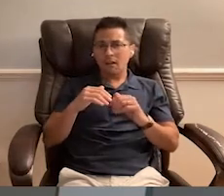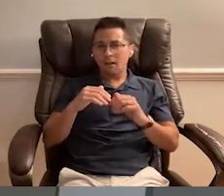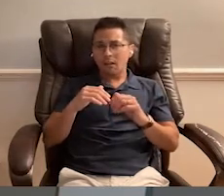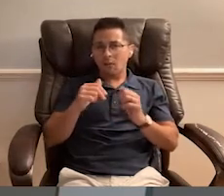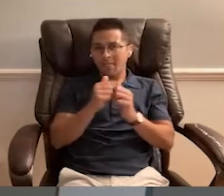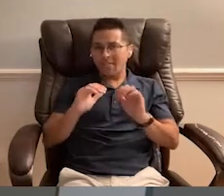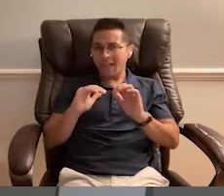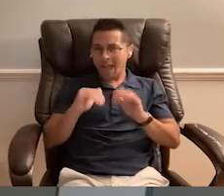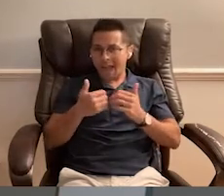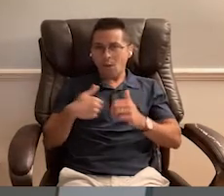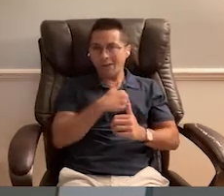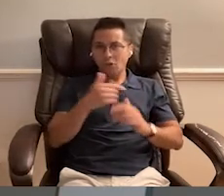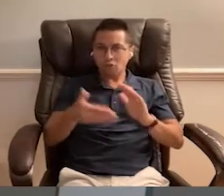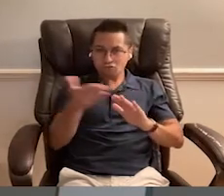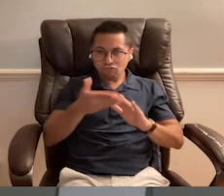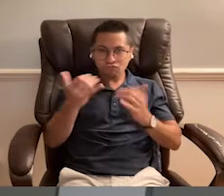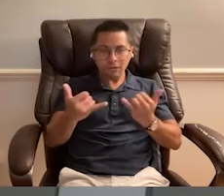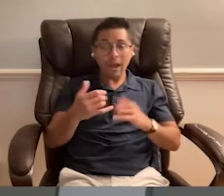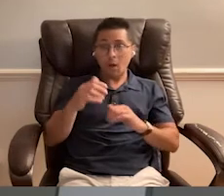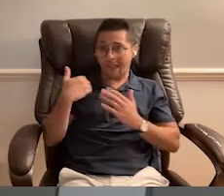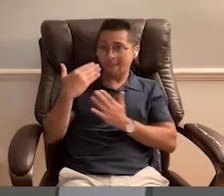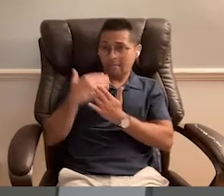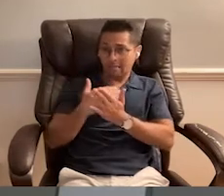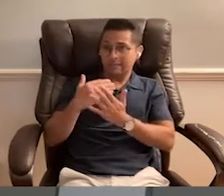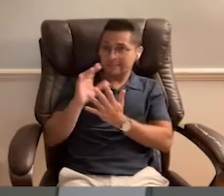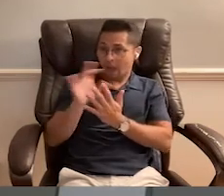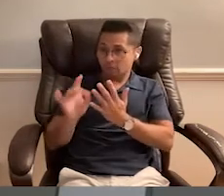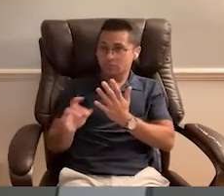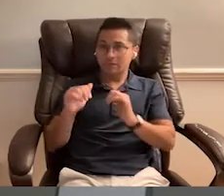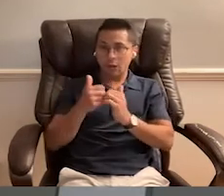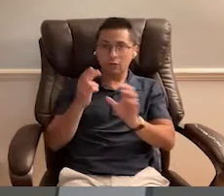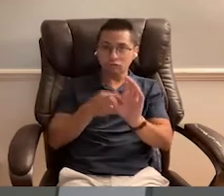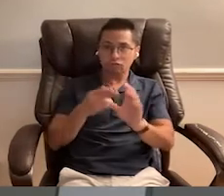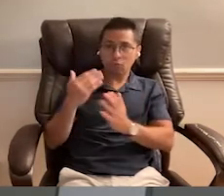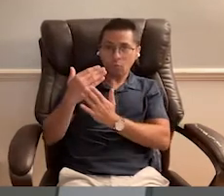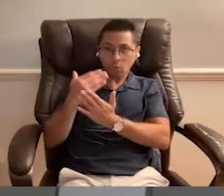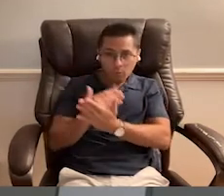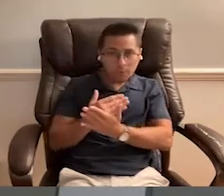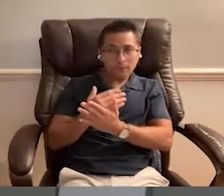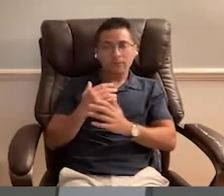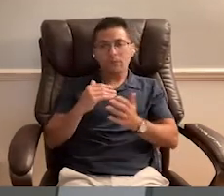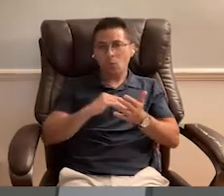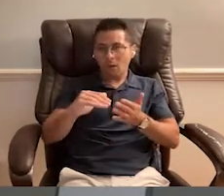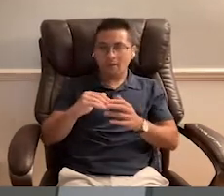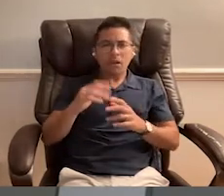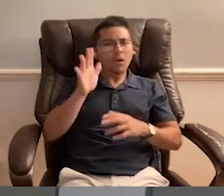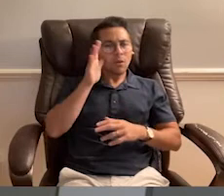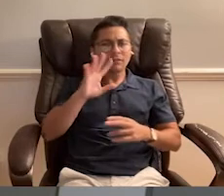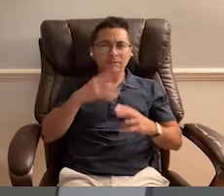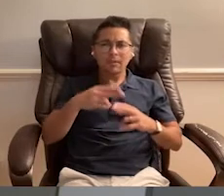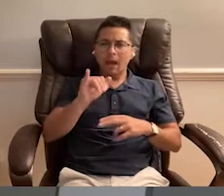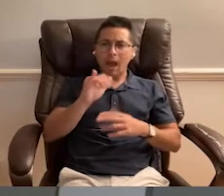way we're operating right now. And there's a list of ways a person can enroll on the waiver. And